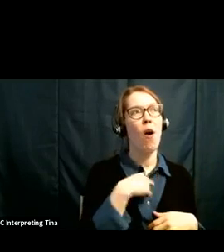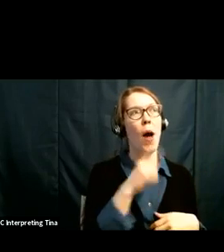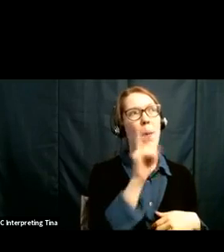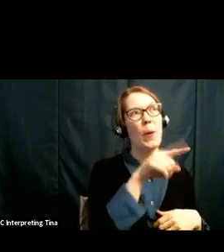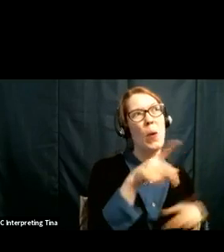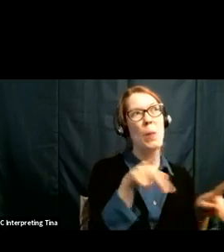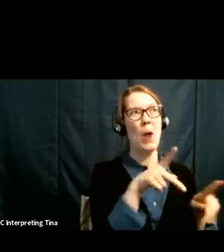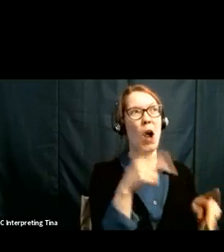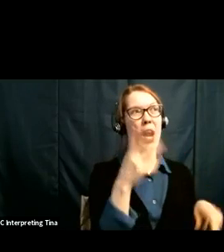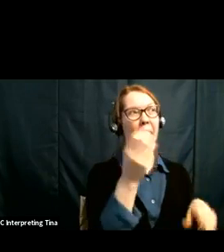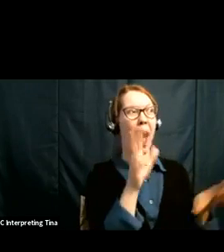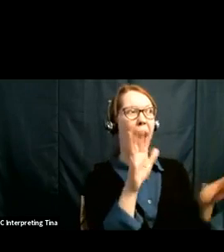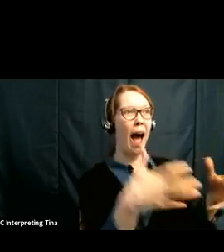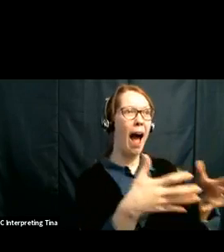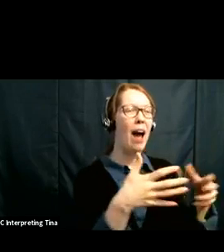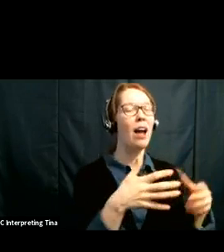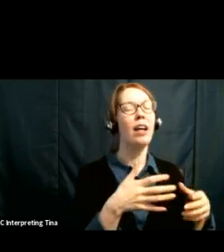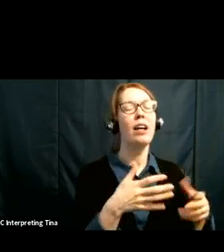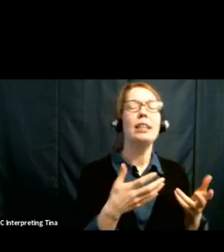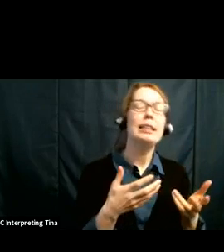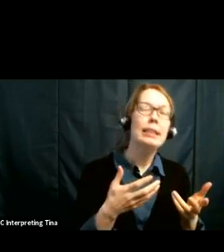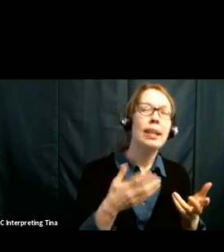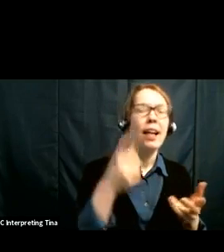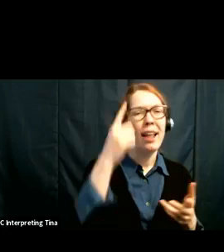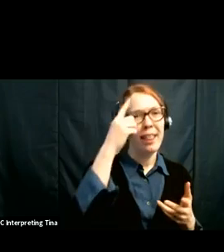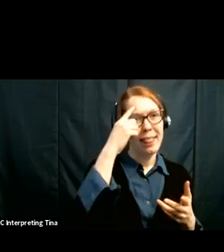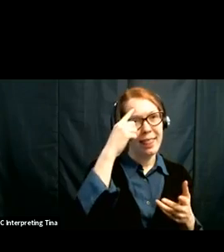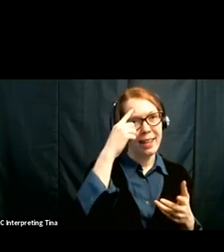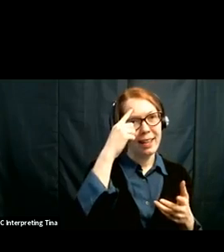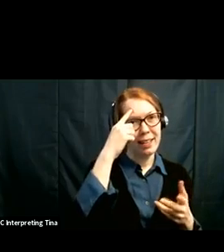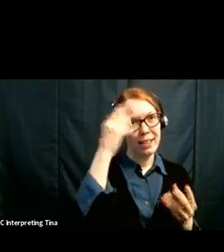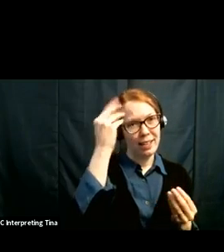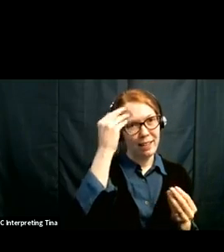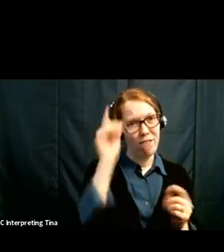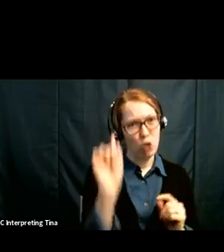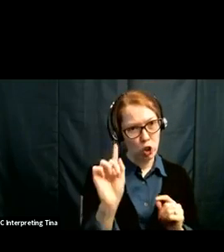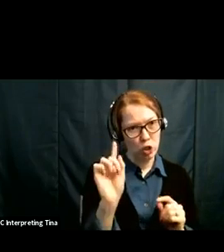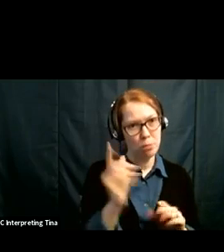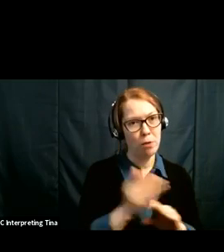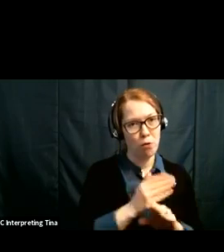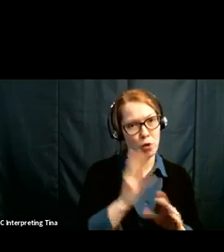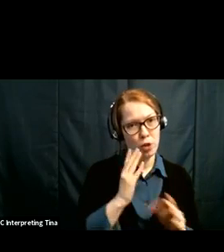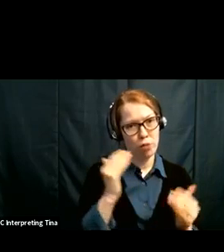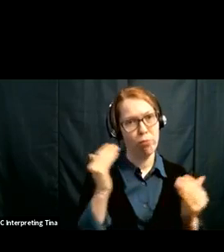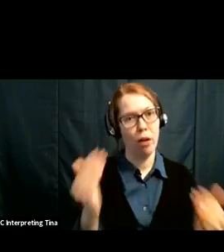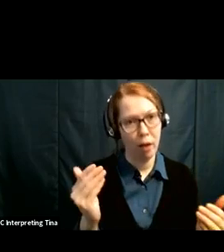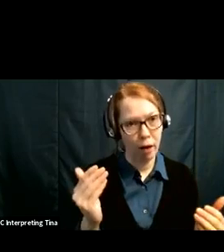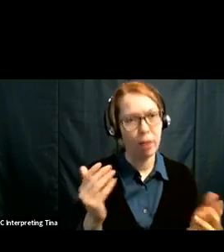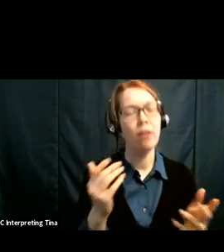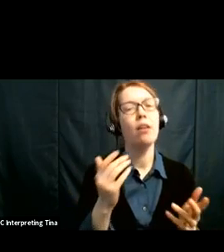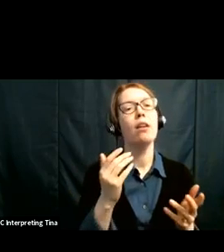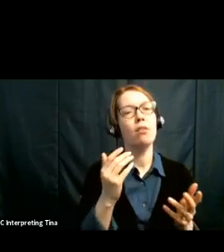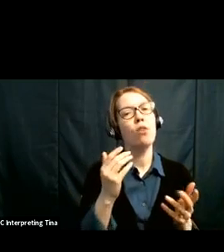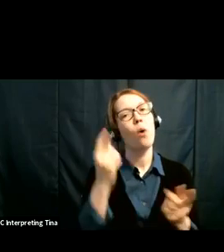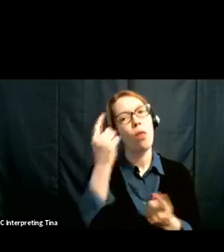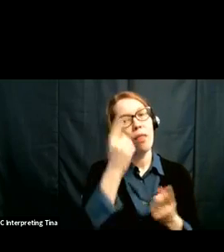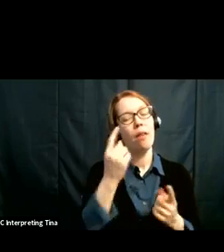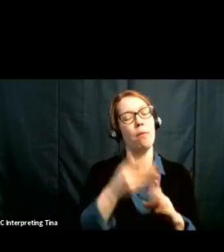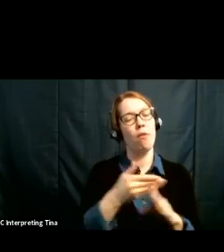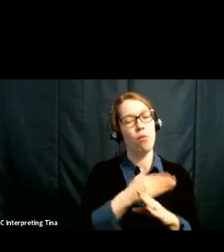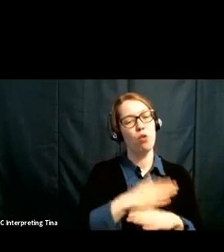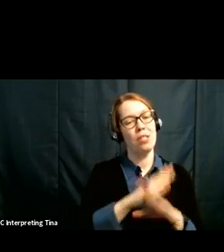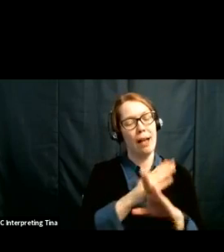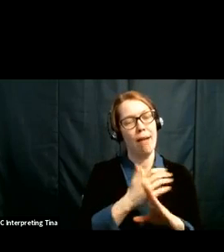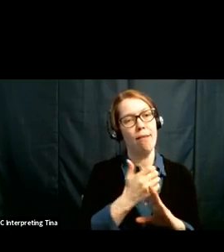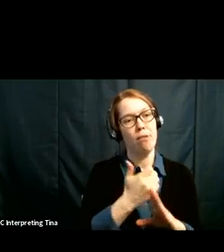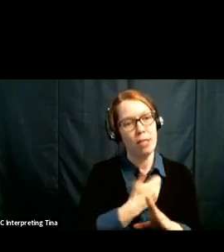party. So again, think twice and make sure you take it upon yourself to protect the community and do the right thing.